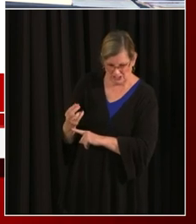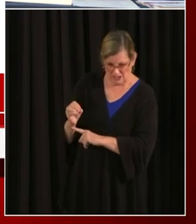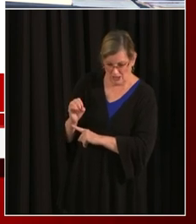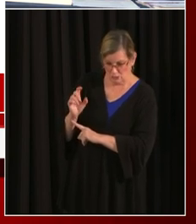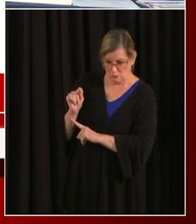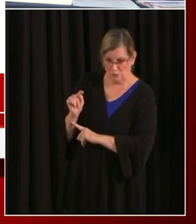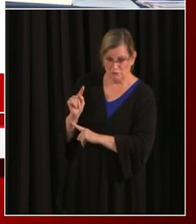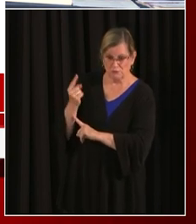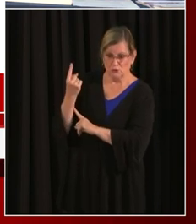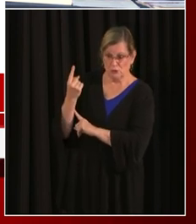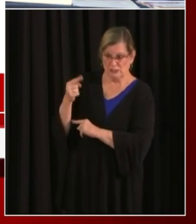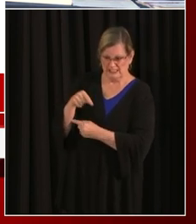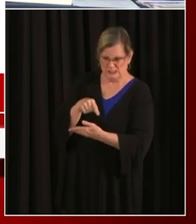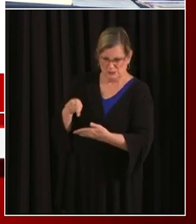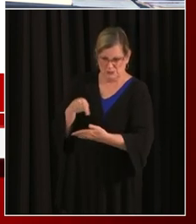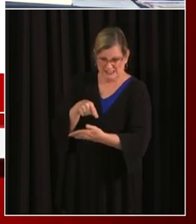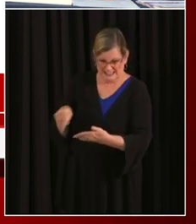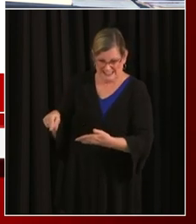at